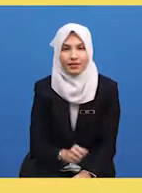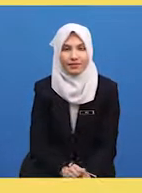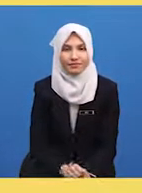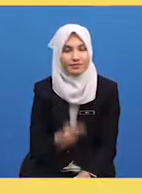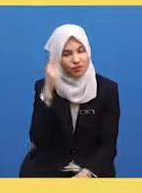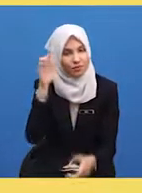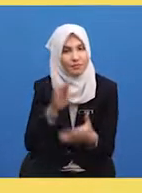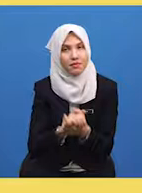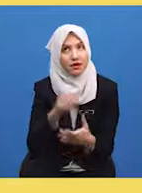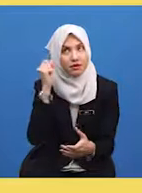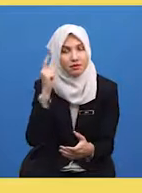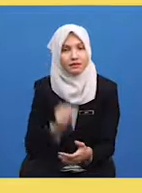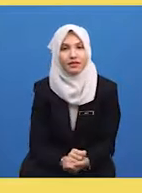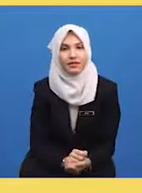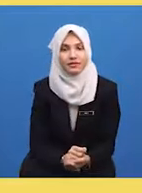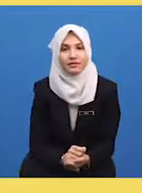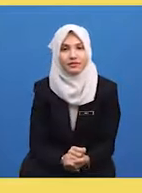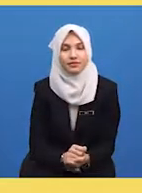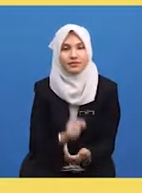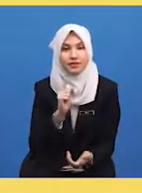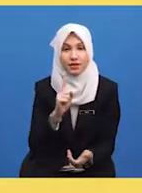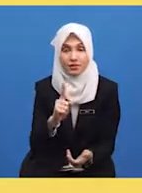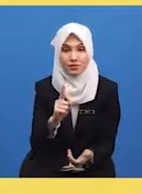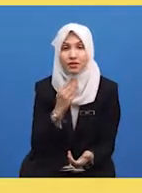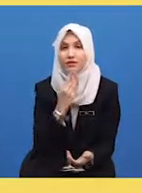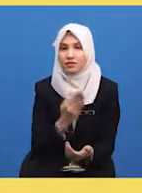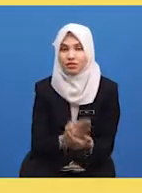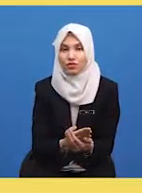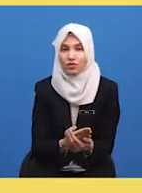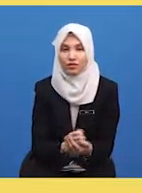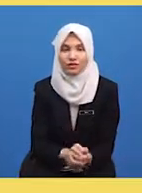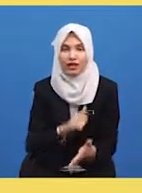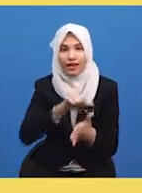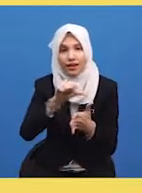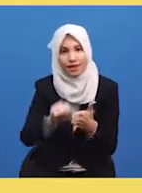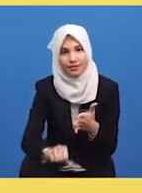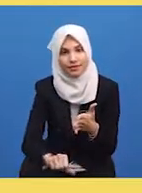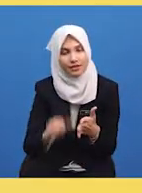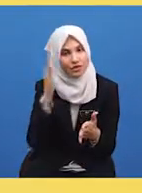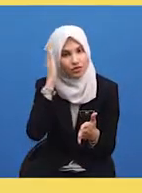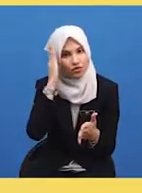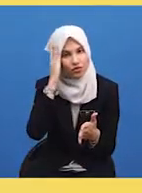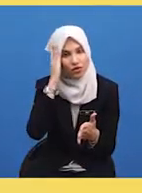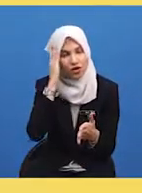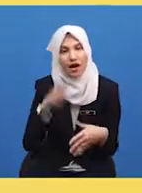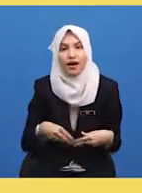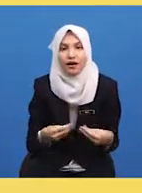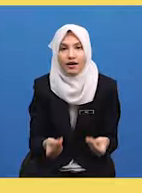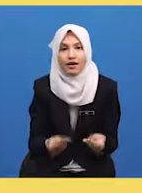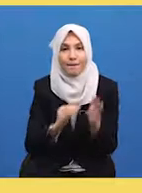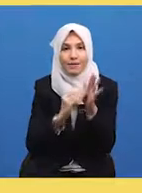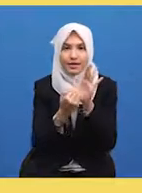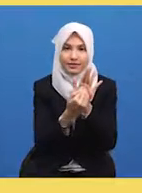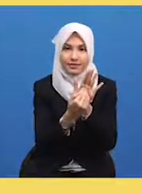is to believe that someone is good and honest. And lastly, to know how means